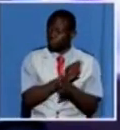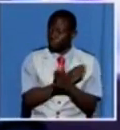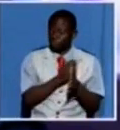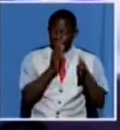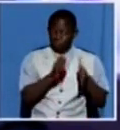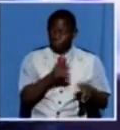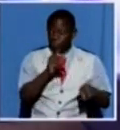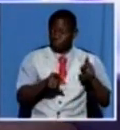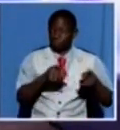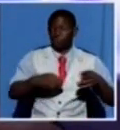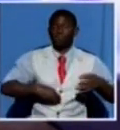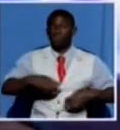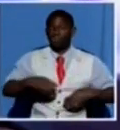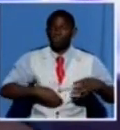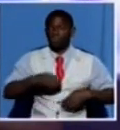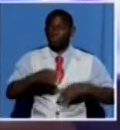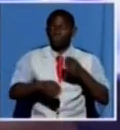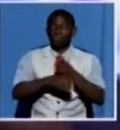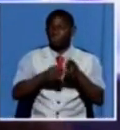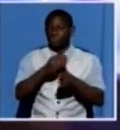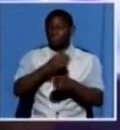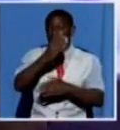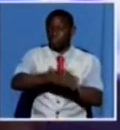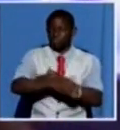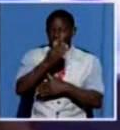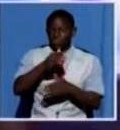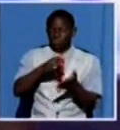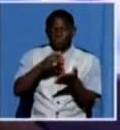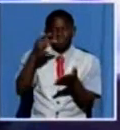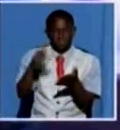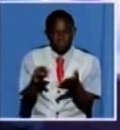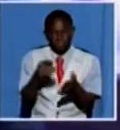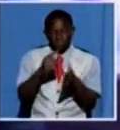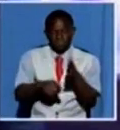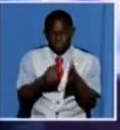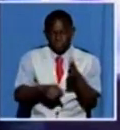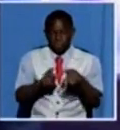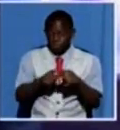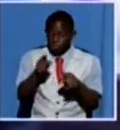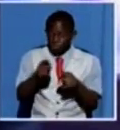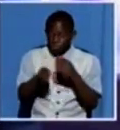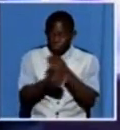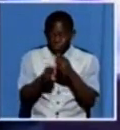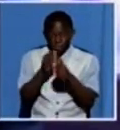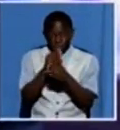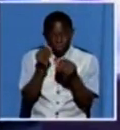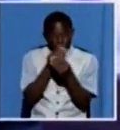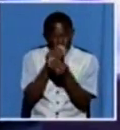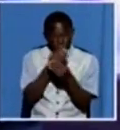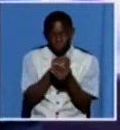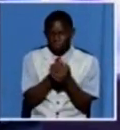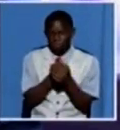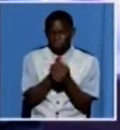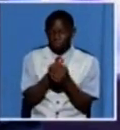want to speak to this that when you check the civil works at that toll plaza at Michael